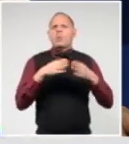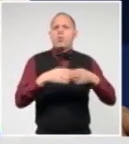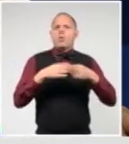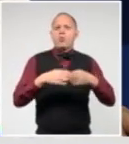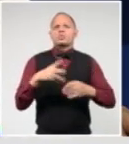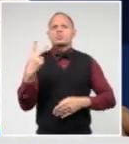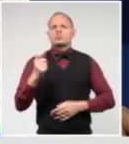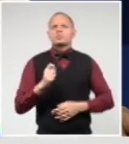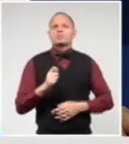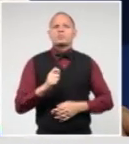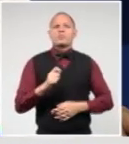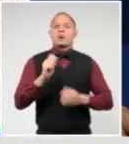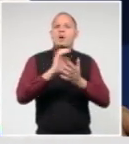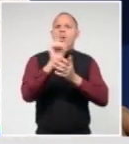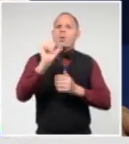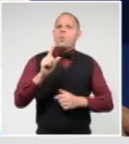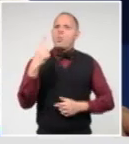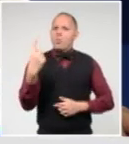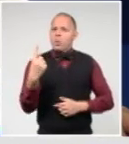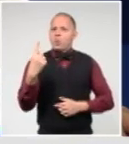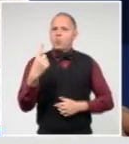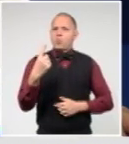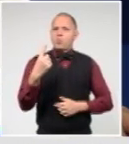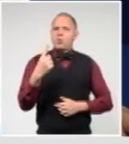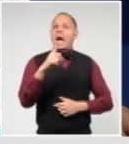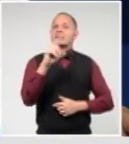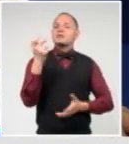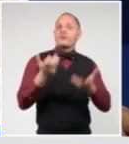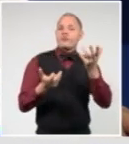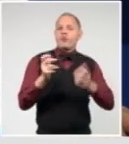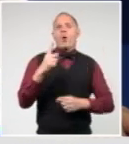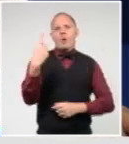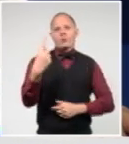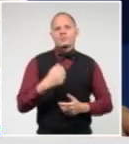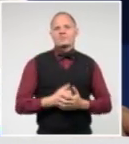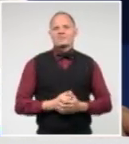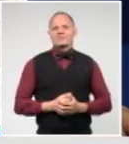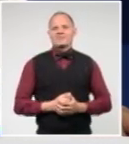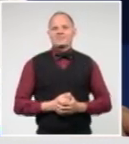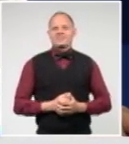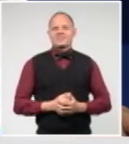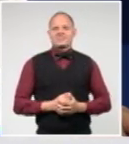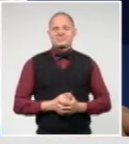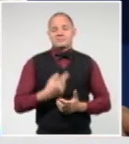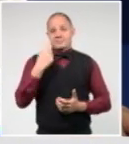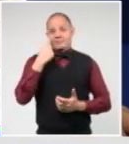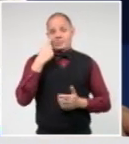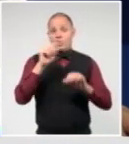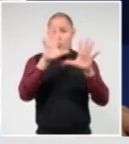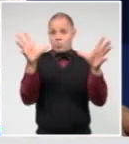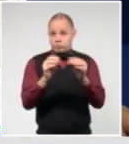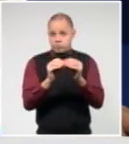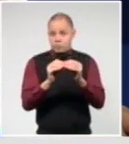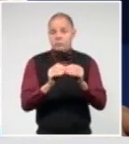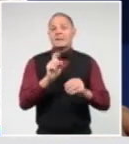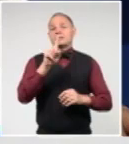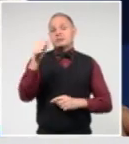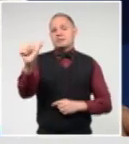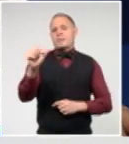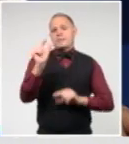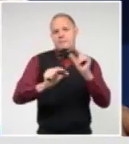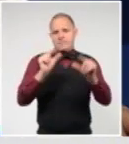Matanzas, 6 in Las Tunas, 3 in Pinar del Río, 3 in